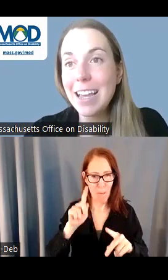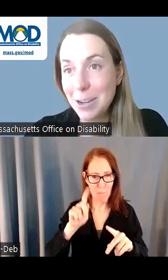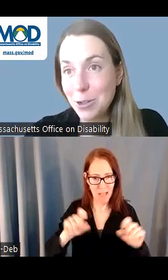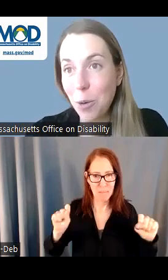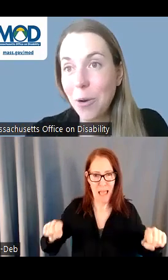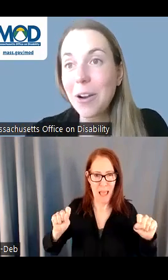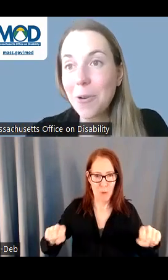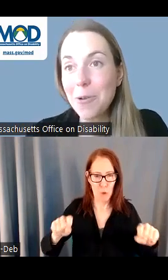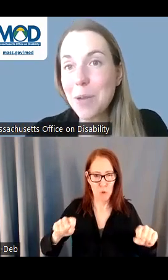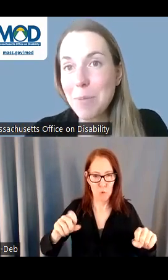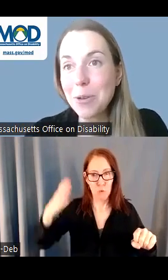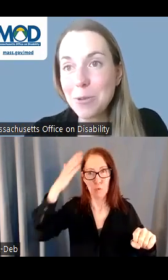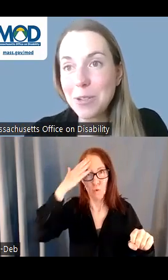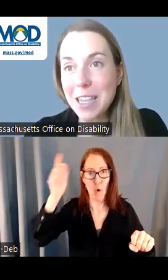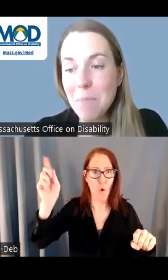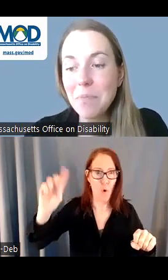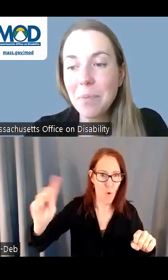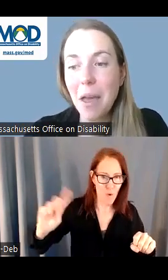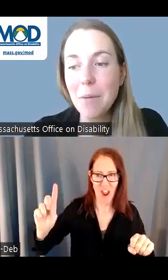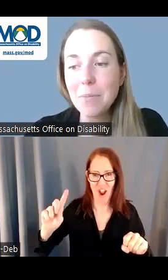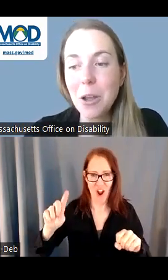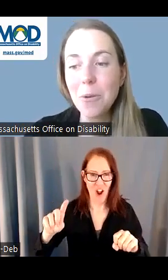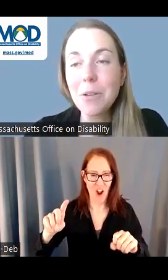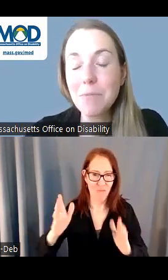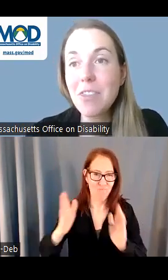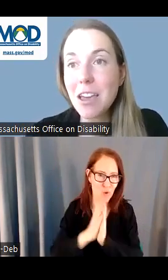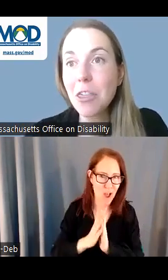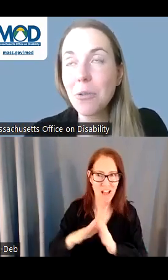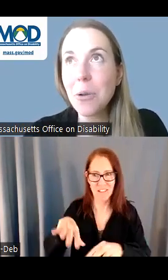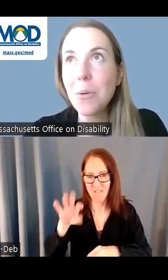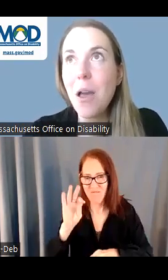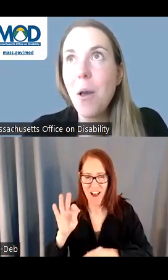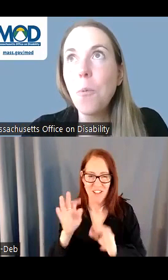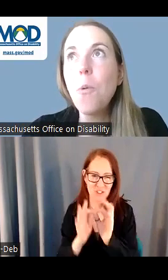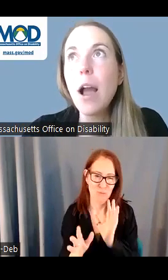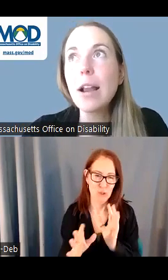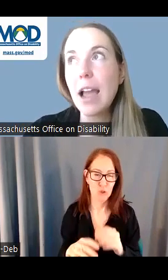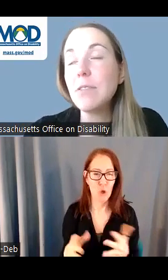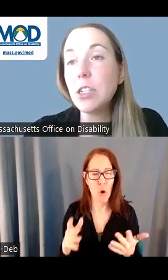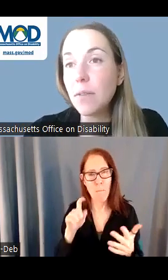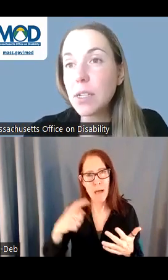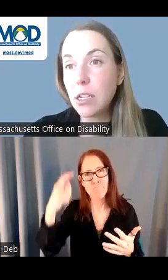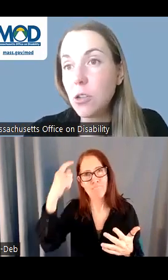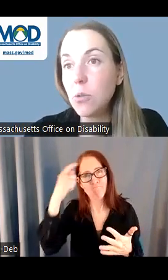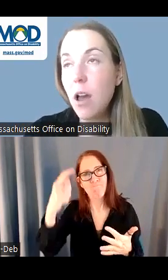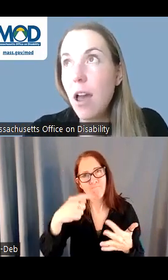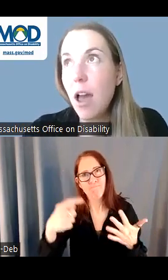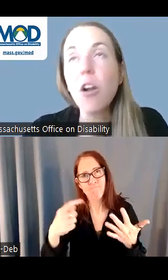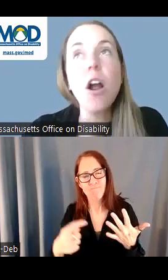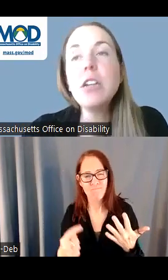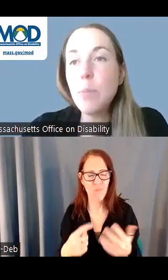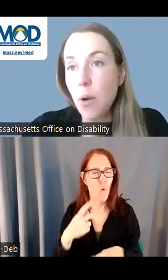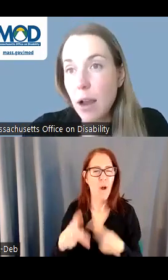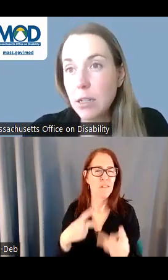find the interpreter in order to be able to use them. So think through what kind of services you